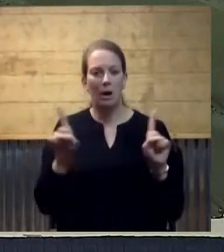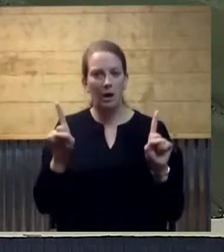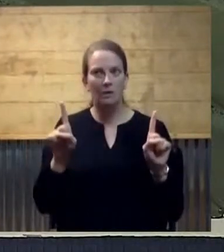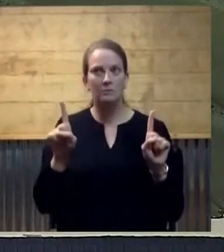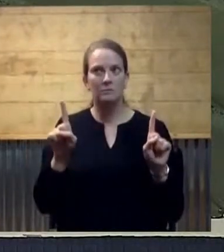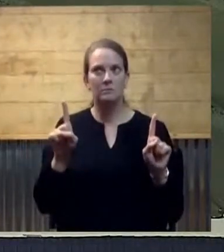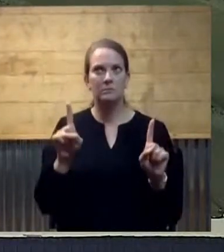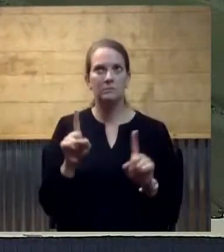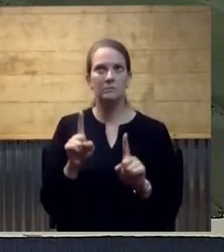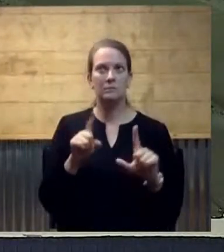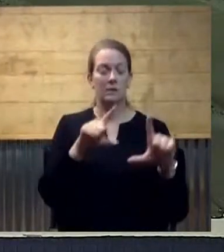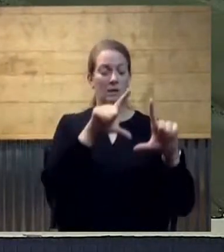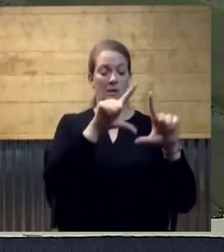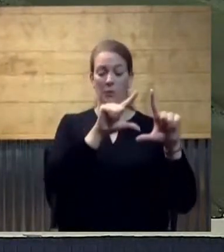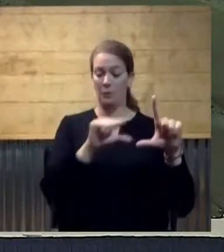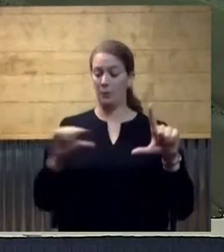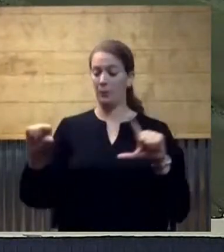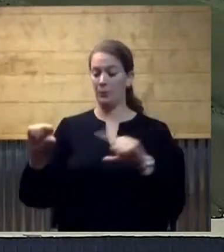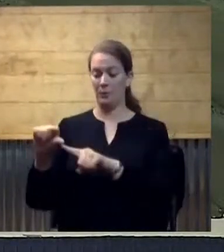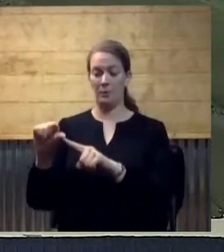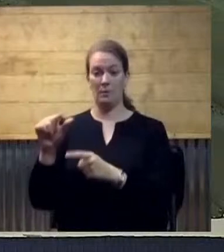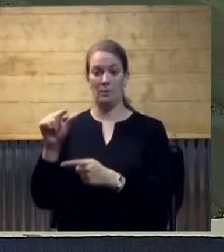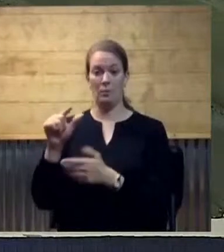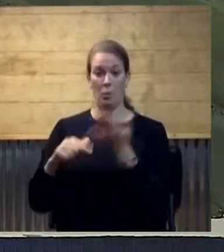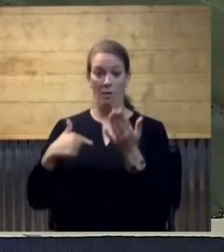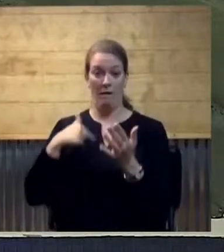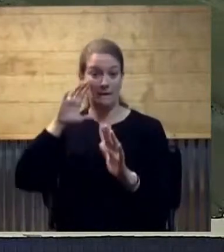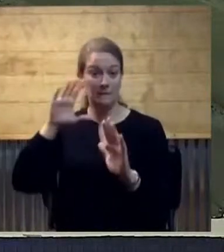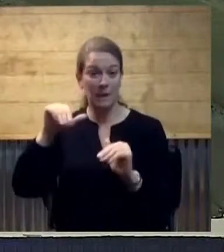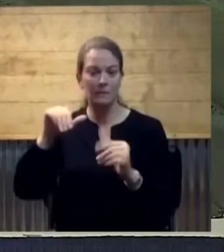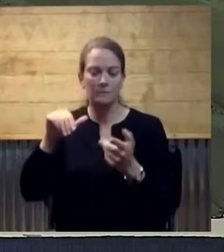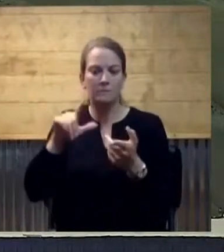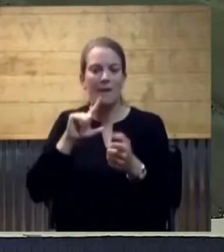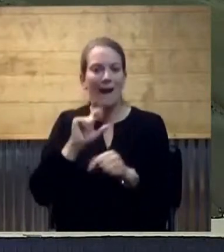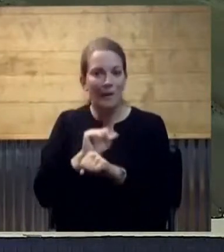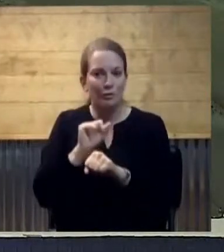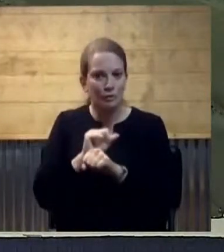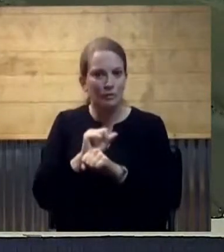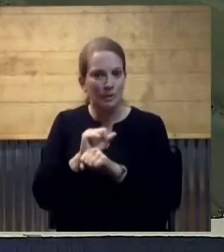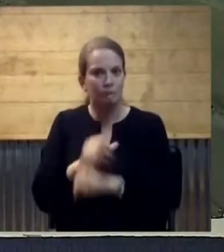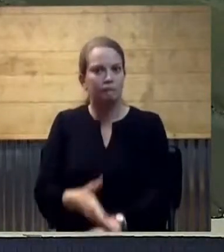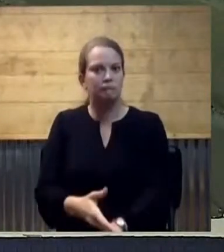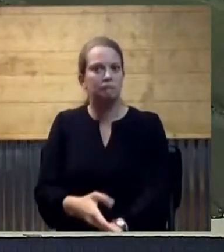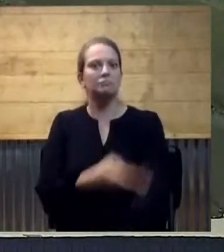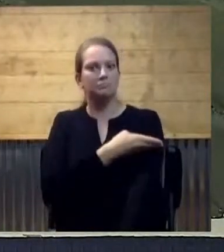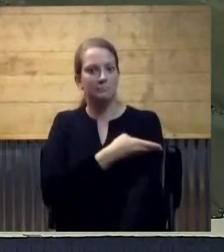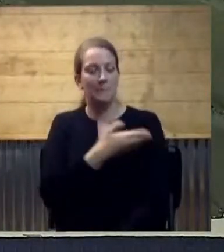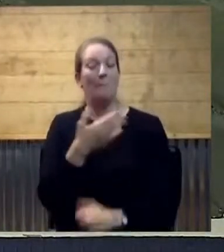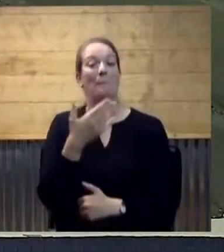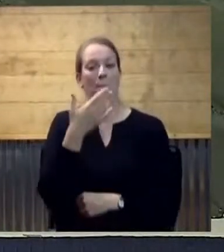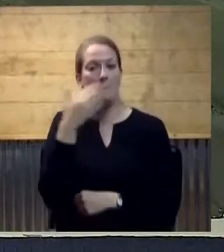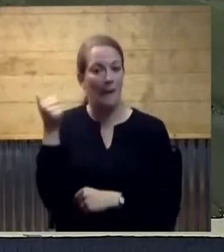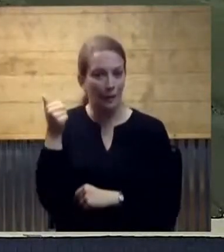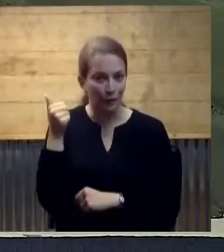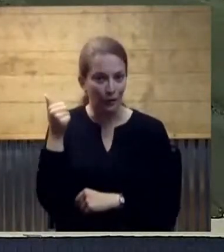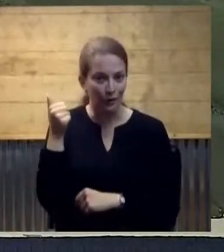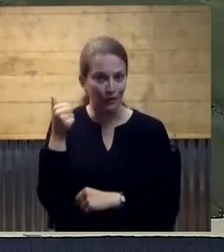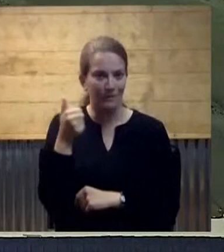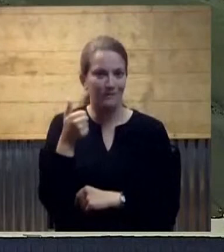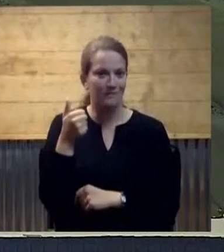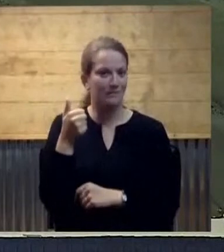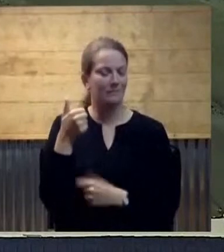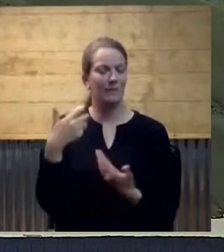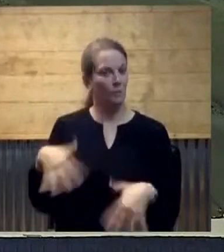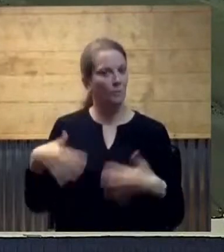hoped to be? We're actually better than we hoped to be, right? You look at those numbers, we're better than we hoped to be. We